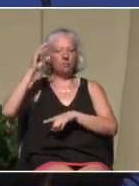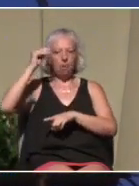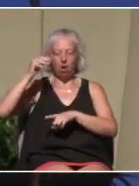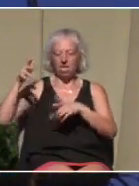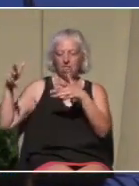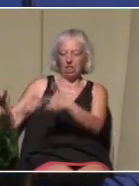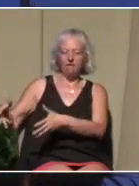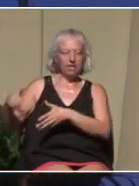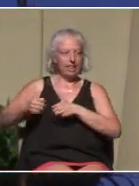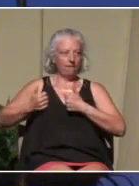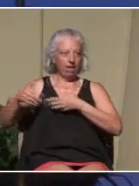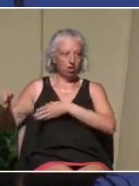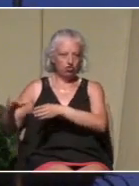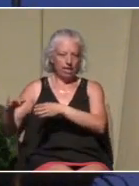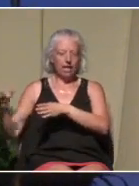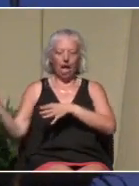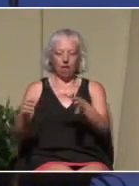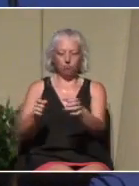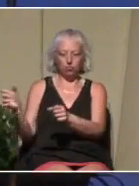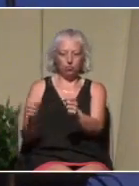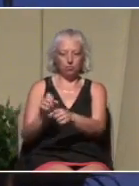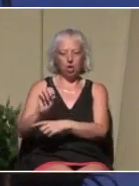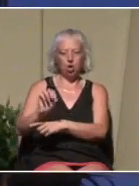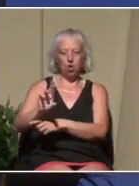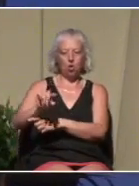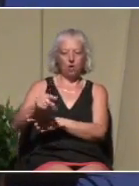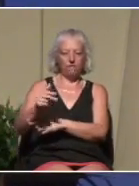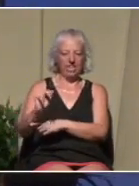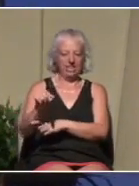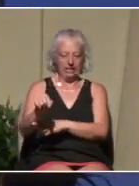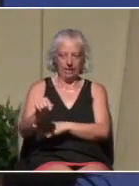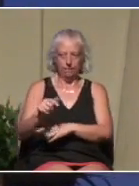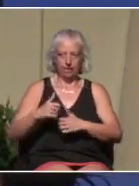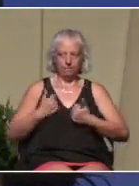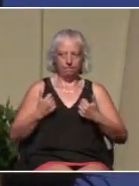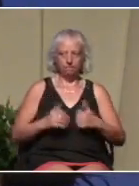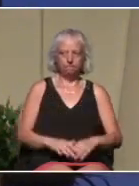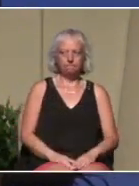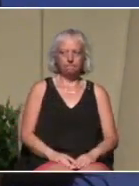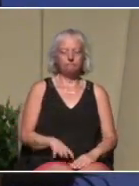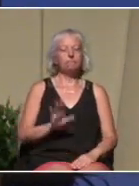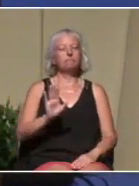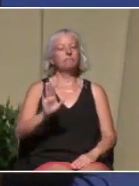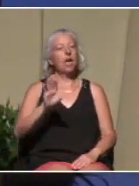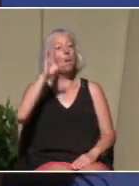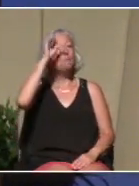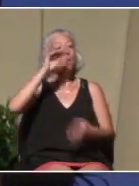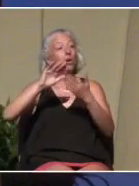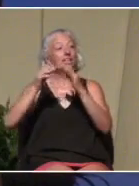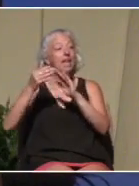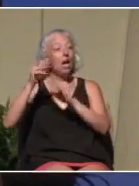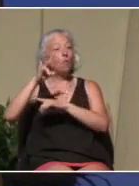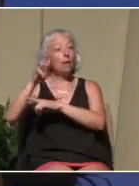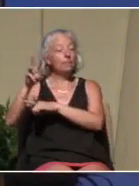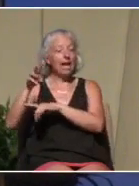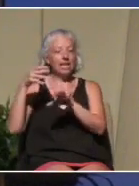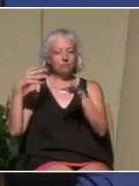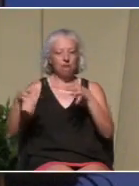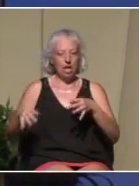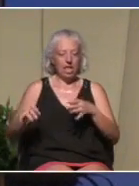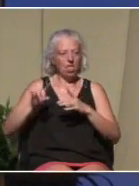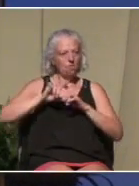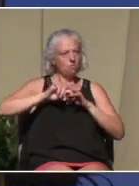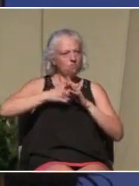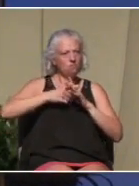left on the streets. And on their website, they explained the origin of the expression, "He ain't heavy, he's